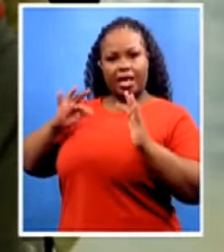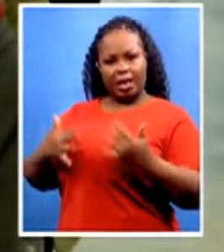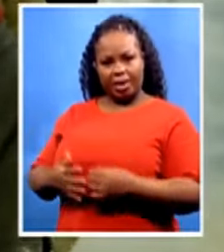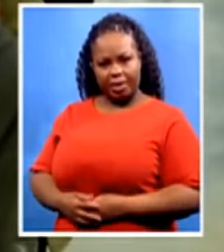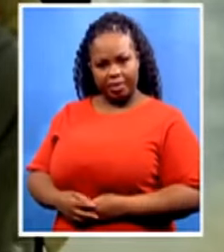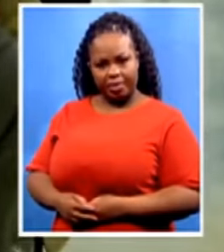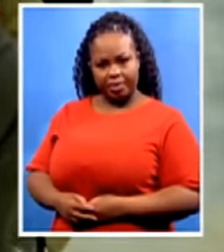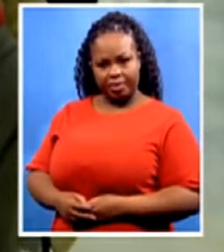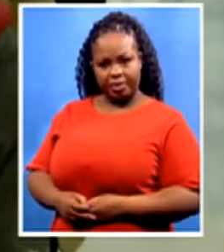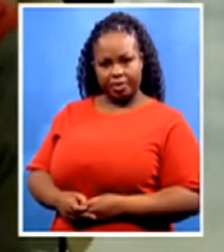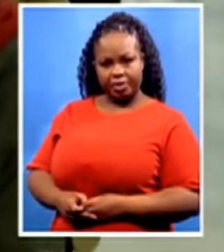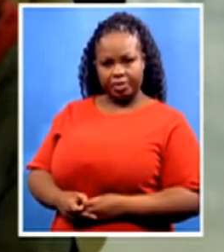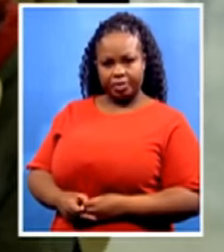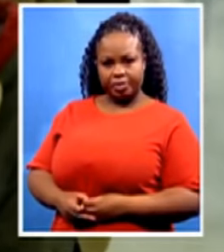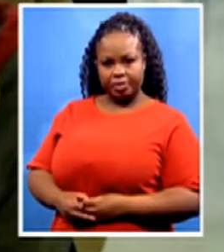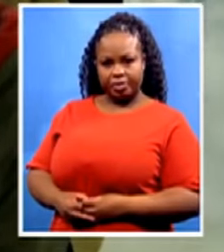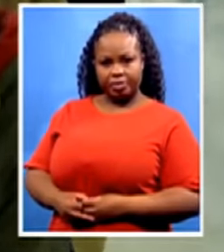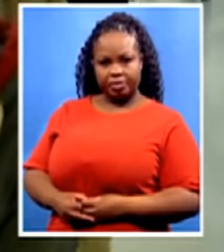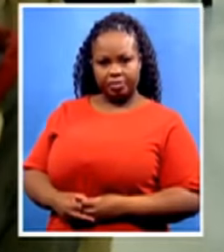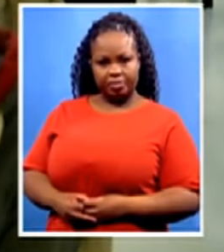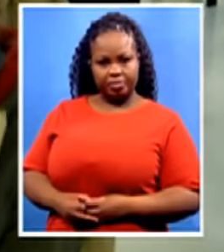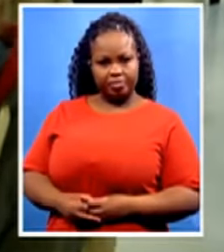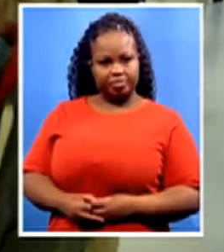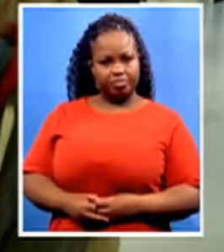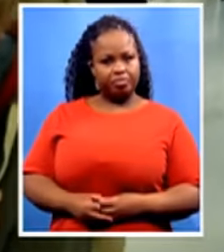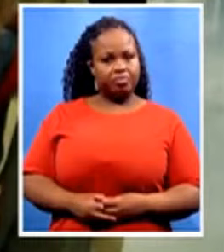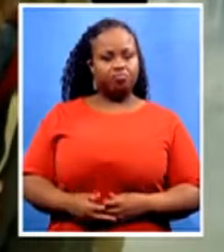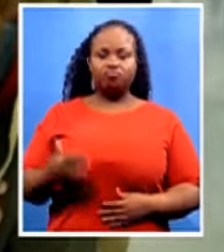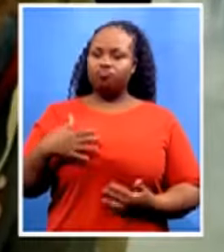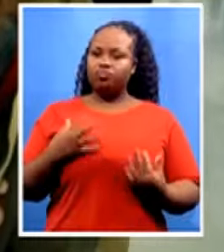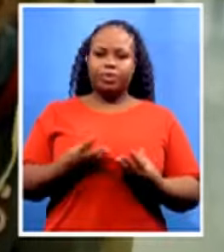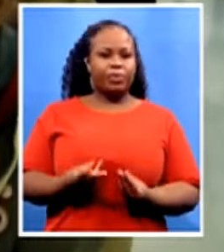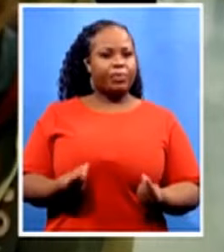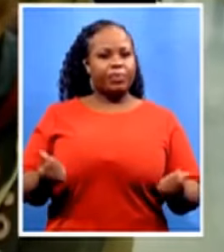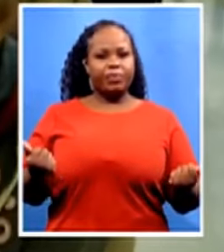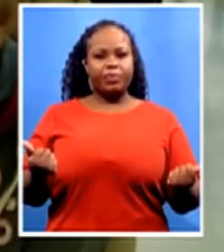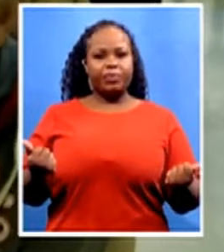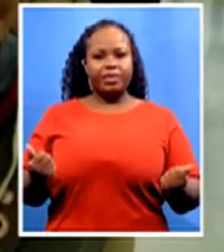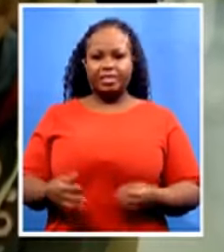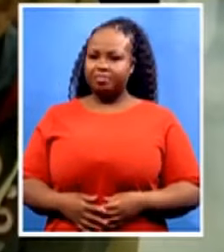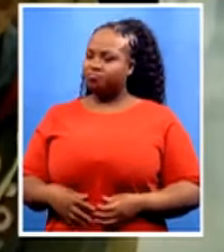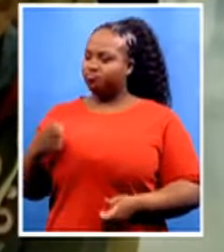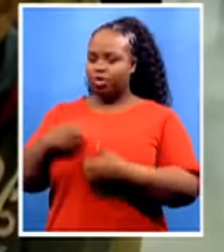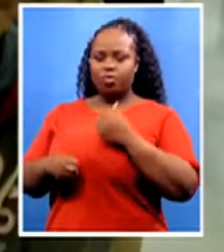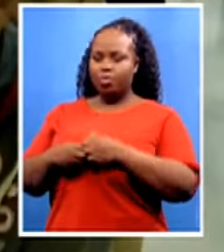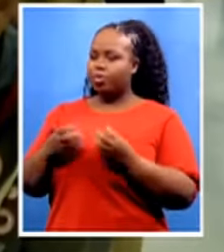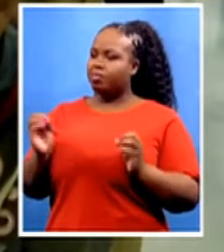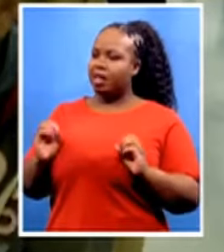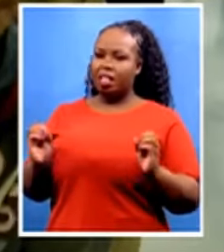No, it went very smoothly. No problems. I'm